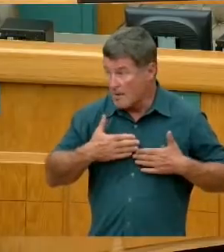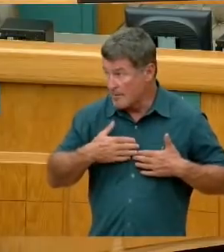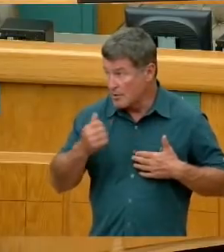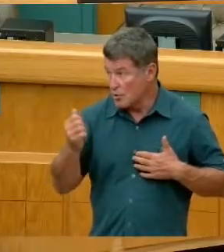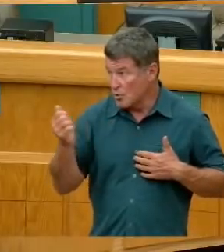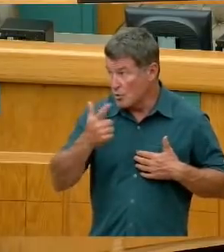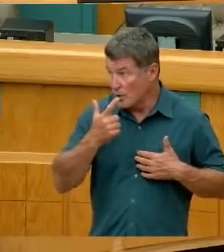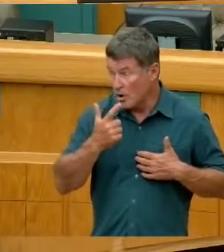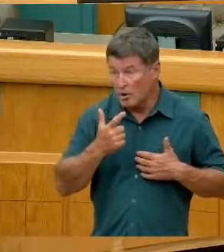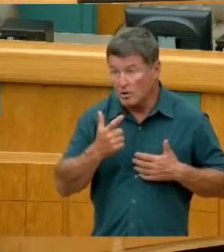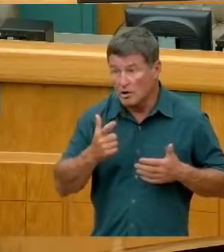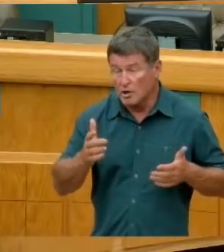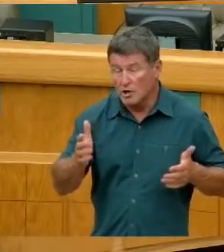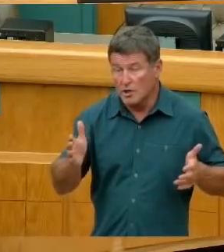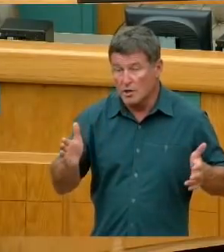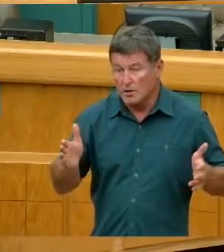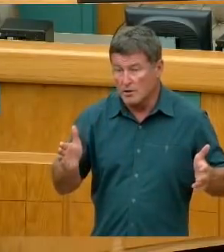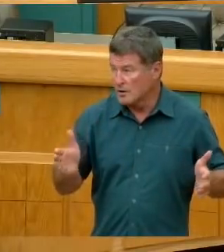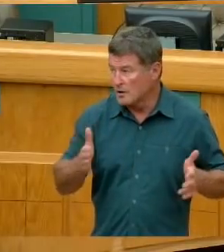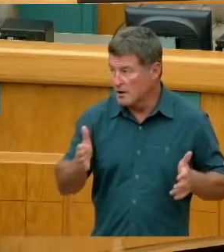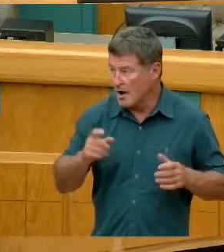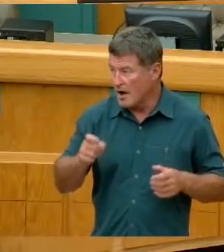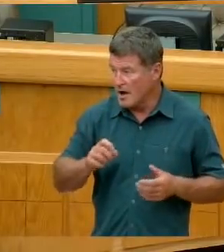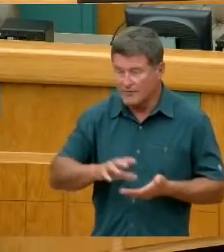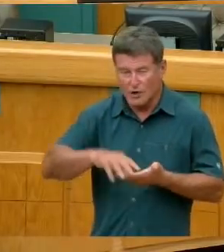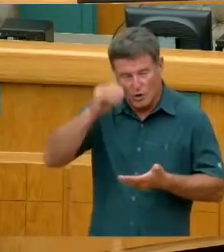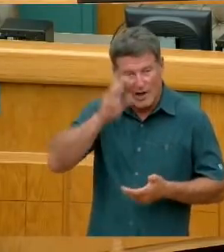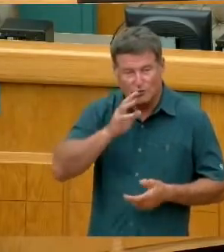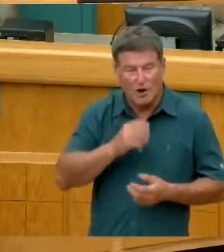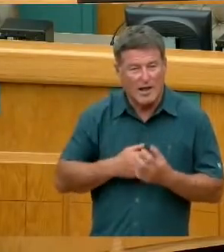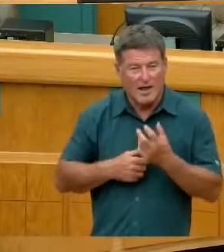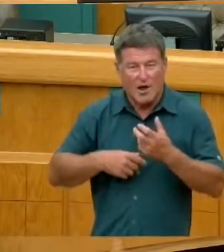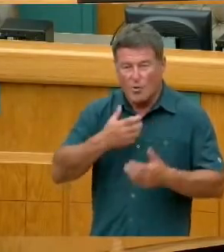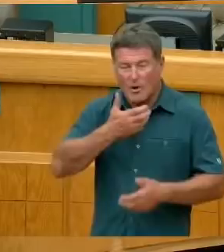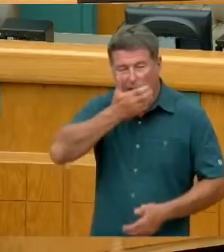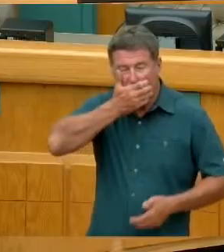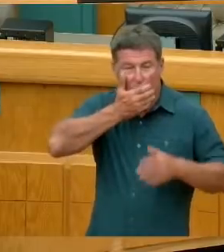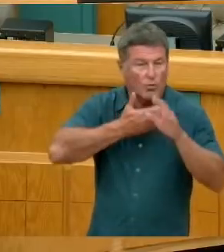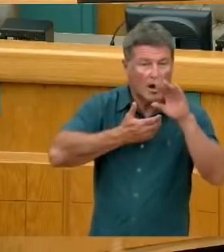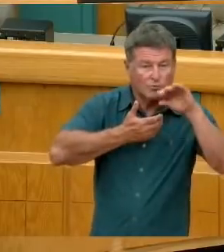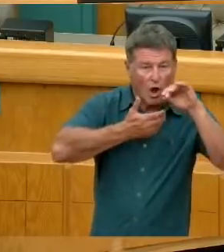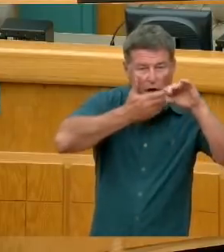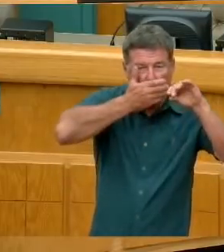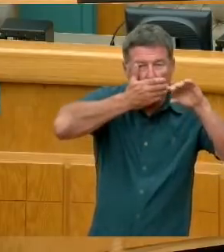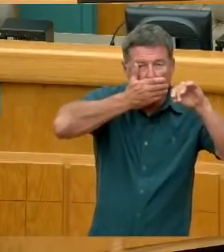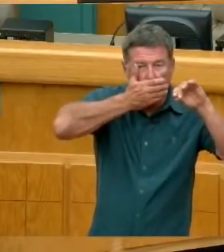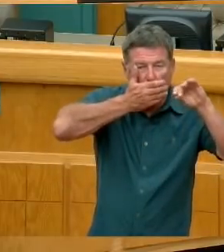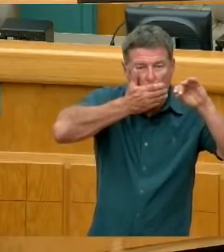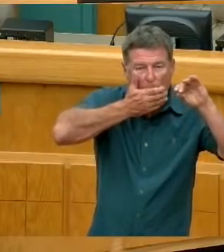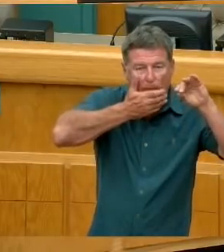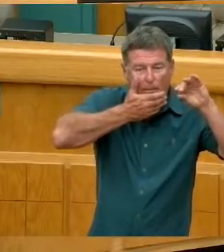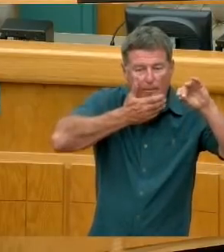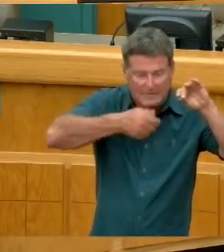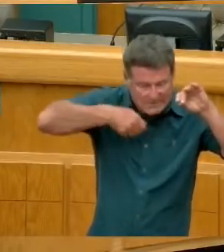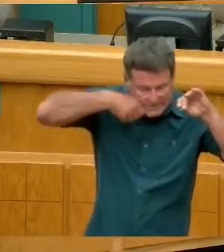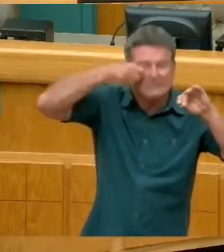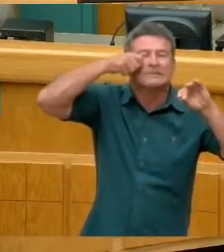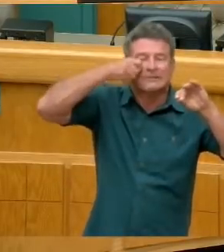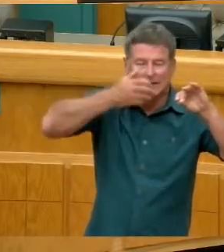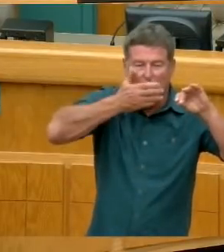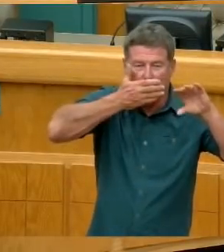and I'm glad that we all encouraged. I'm going to have to learn how to talk and not have this come down.